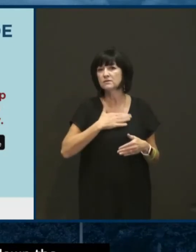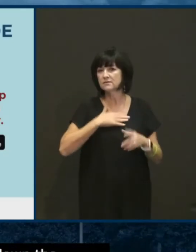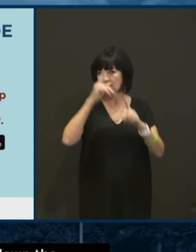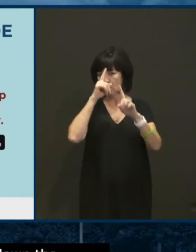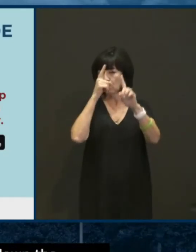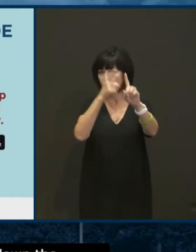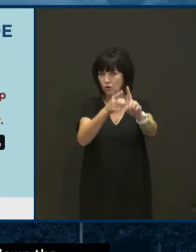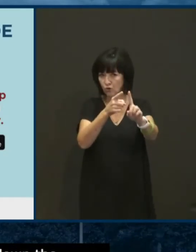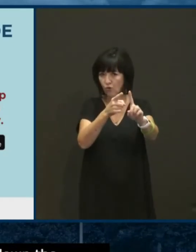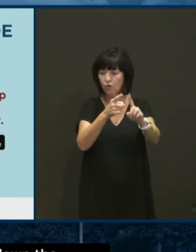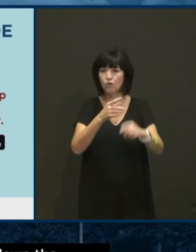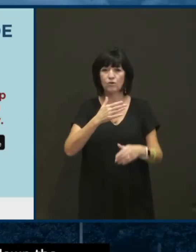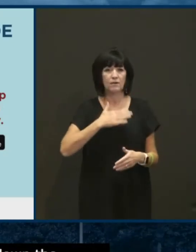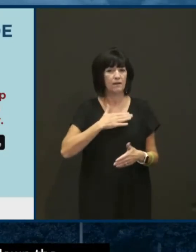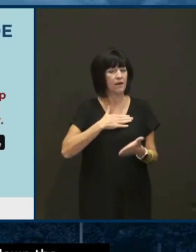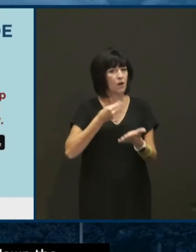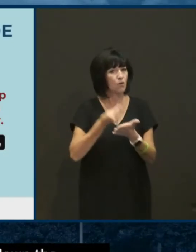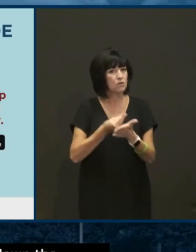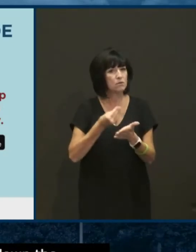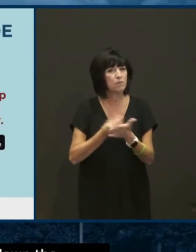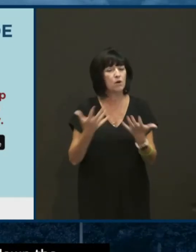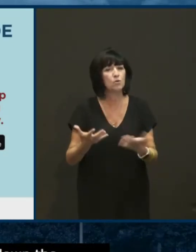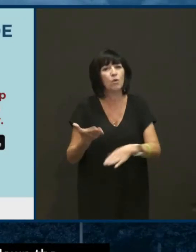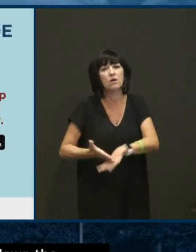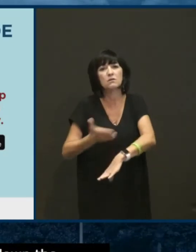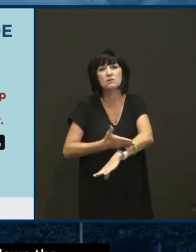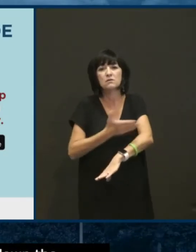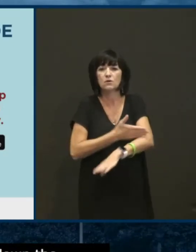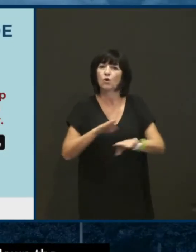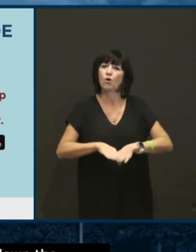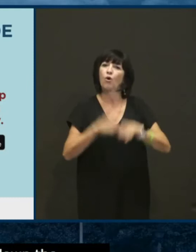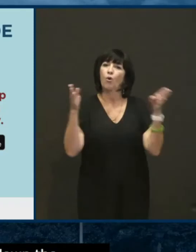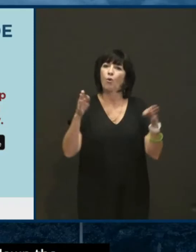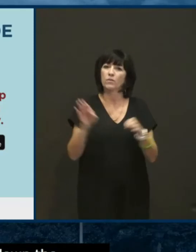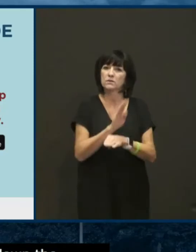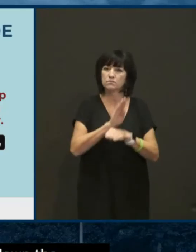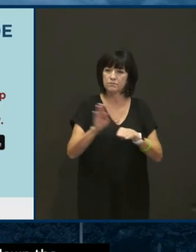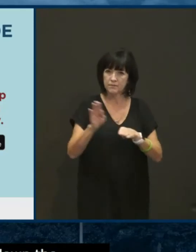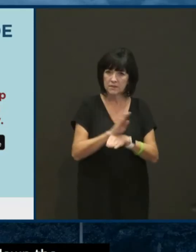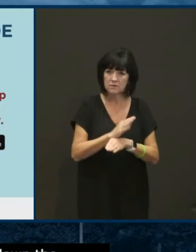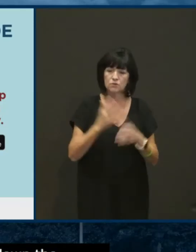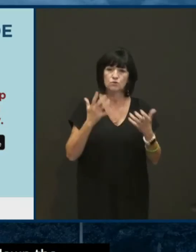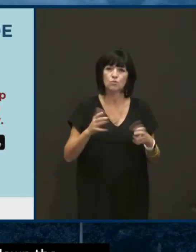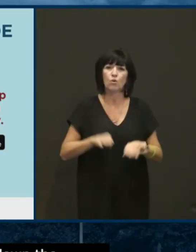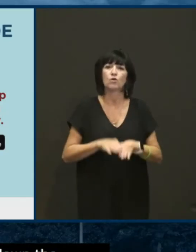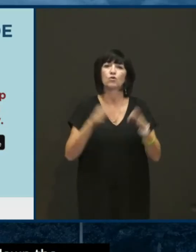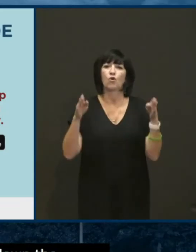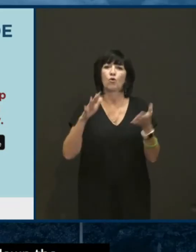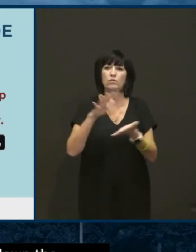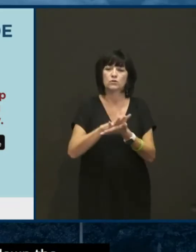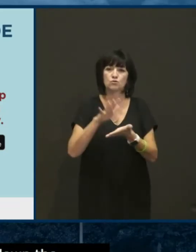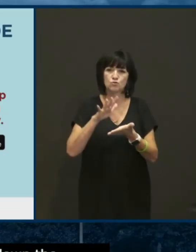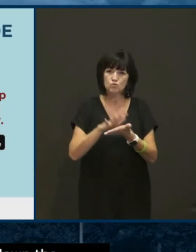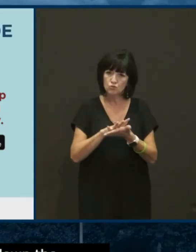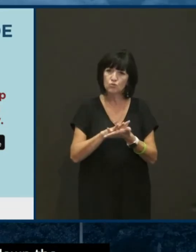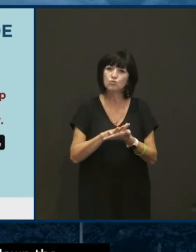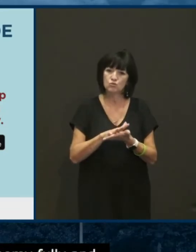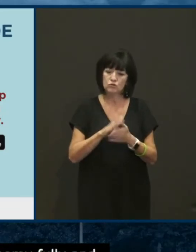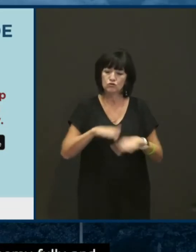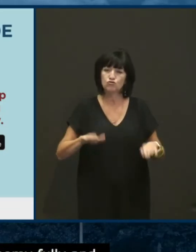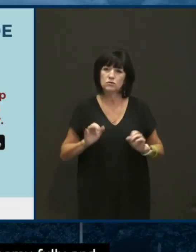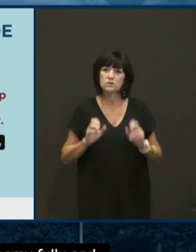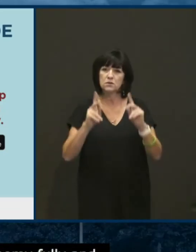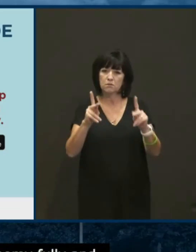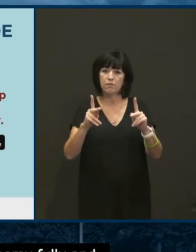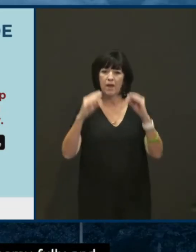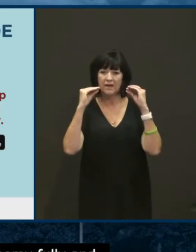getting our economy reopened fully, getting our children back in school in front of teachers in person,